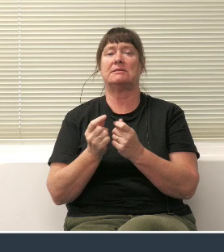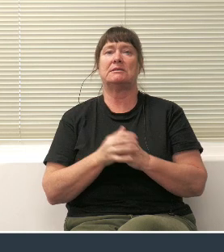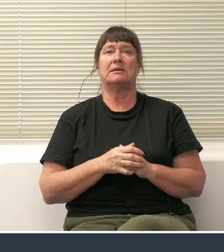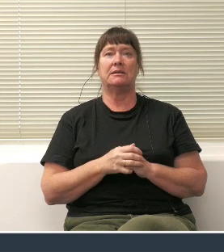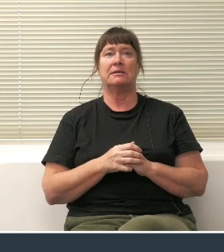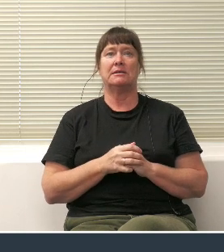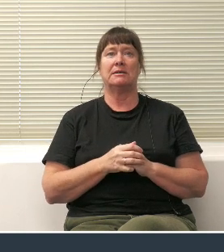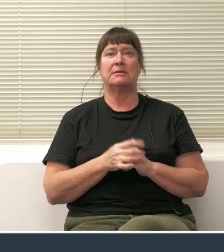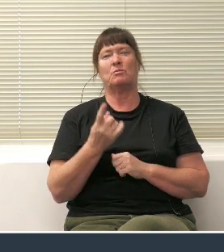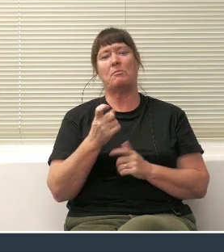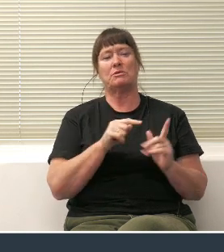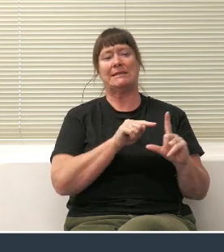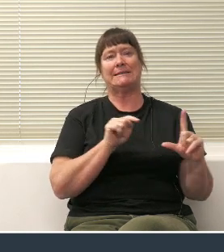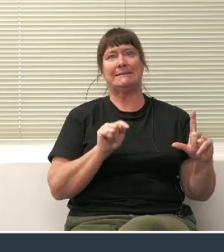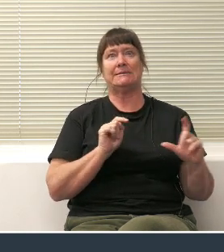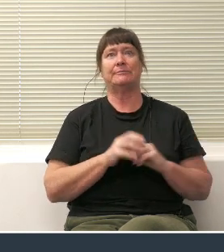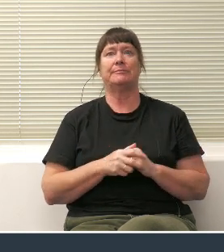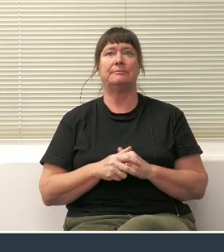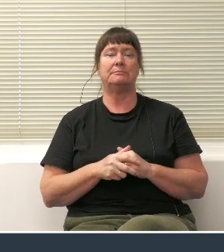Just another sentence.